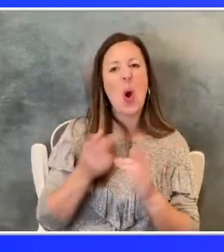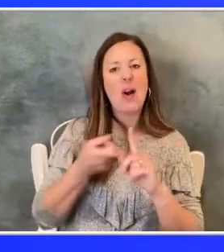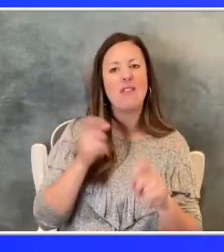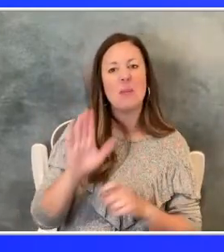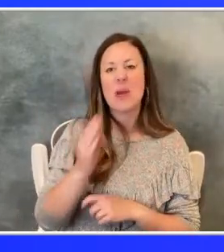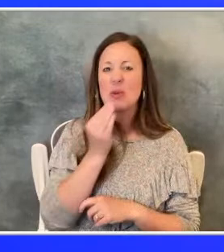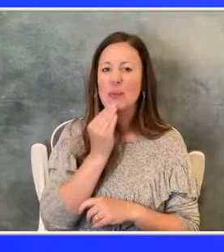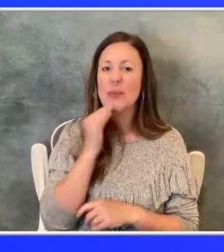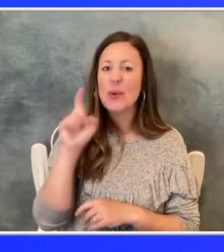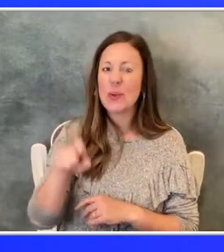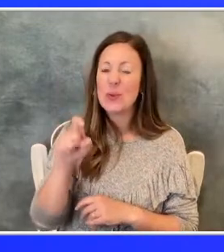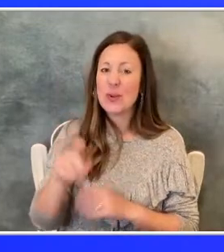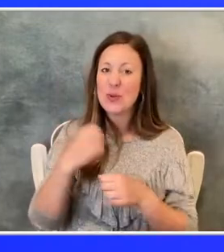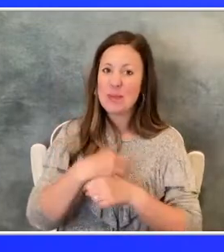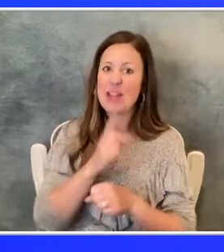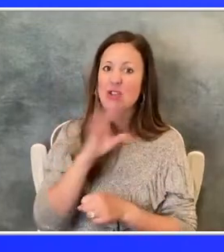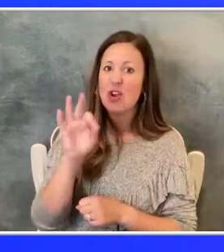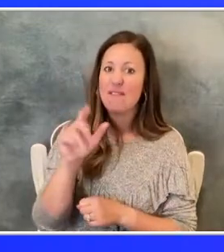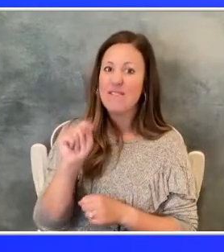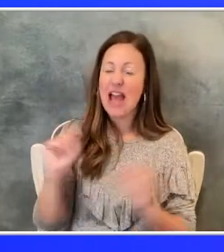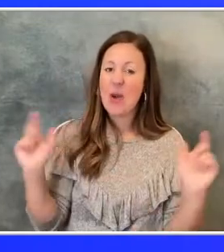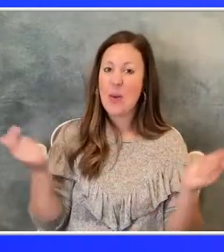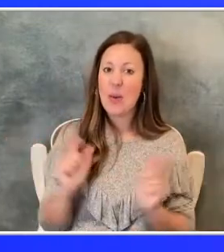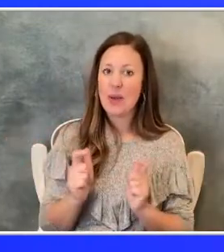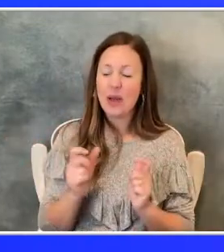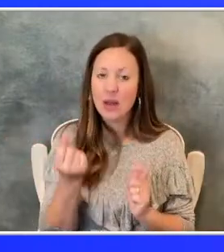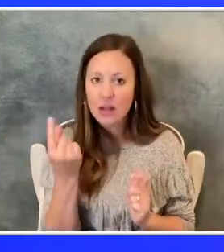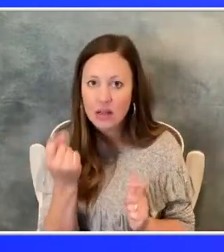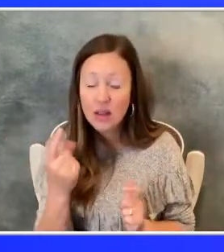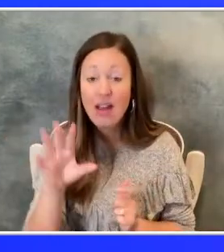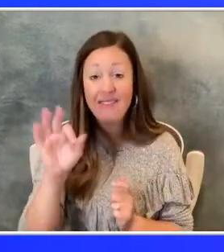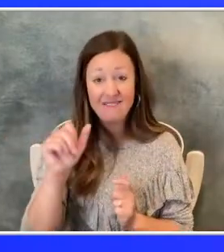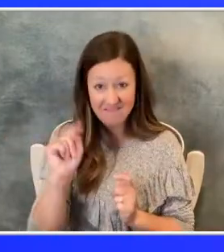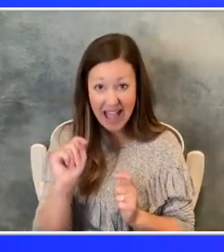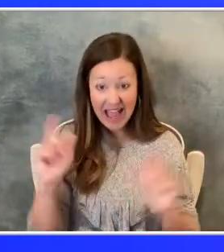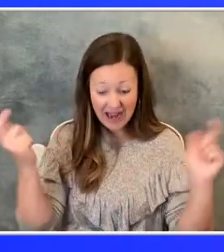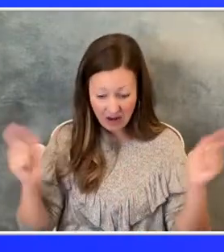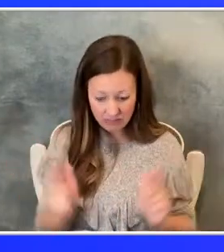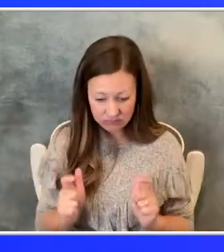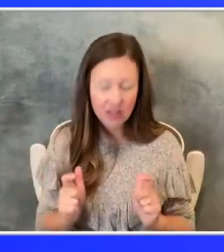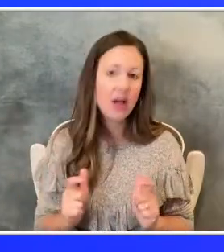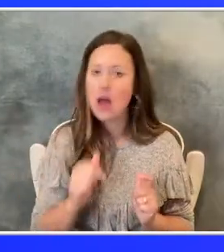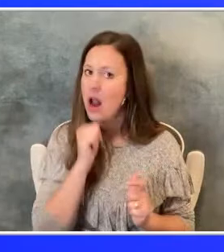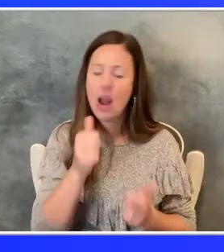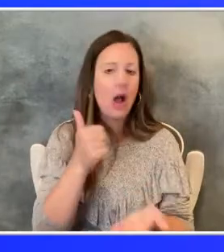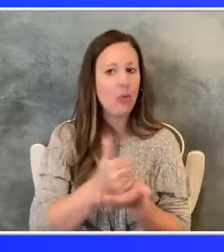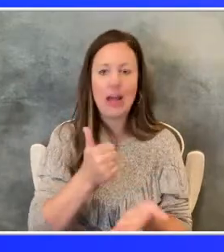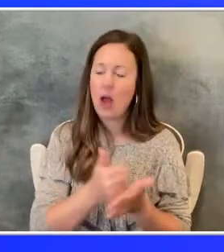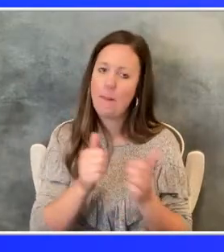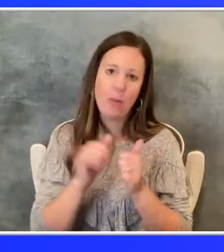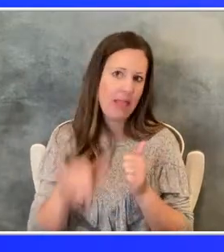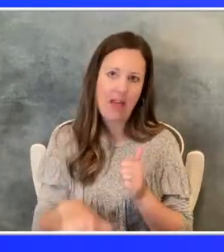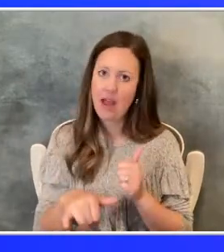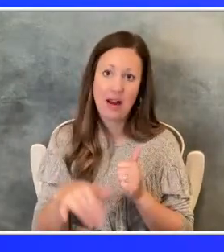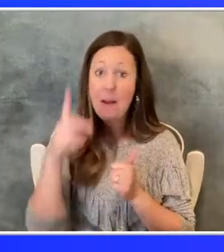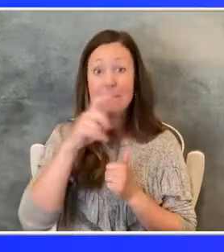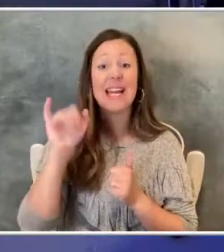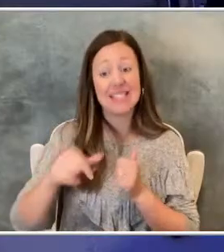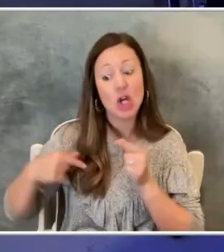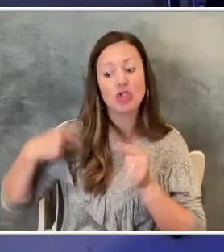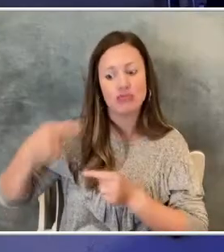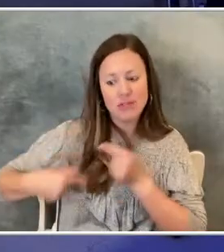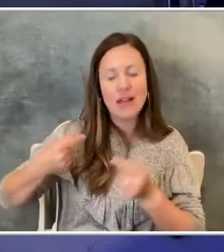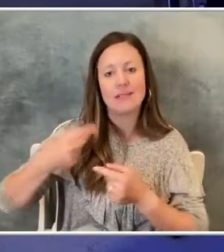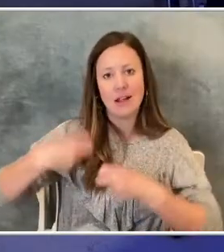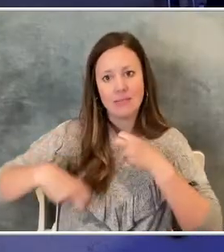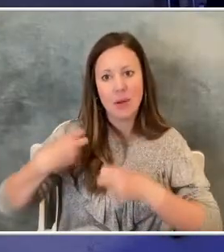fat out. No amount of cutting the fat out or standing on your head is going to lower this, because it is genetic. Well,